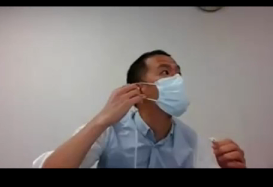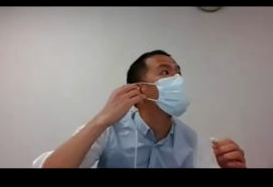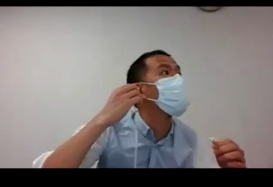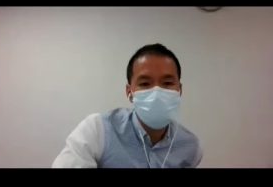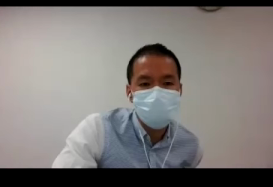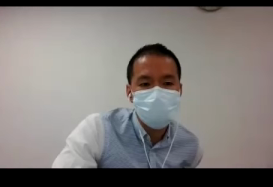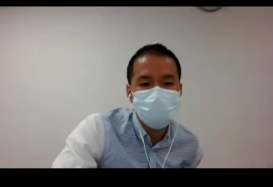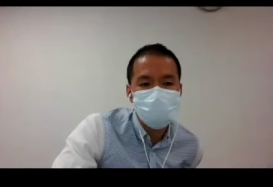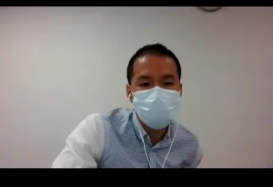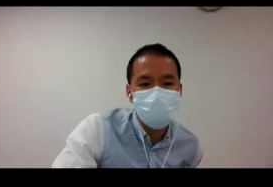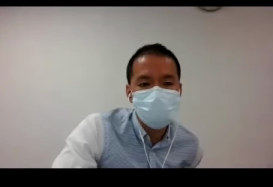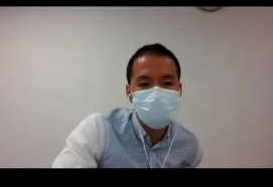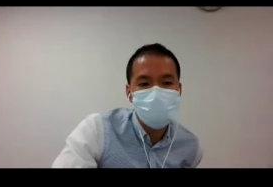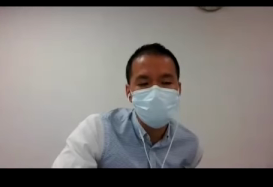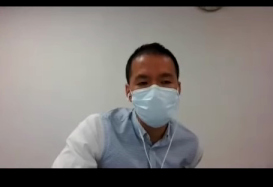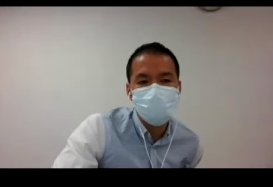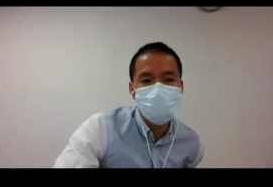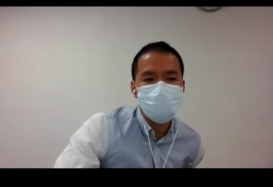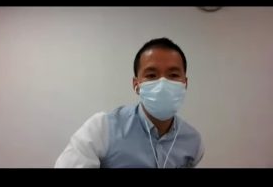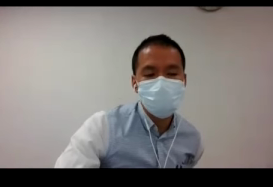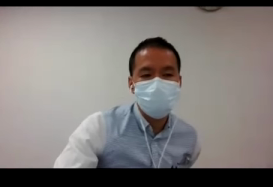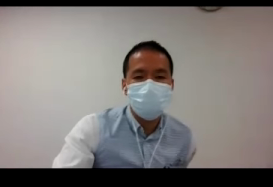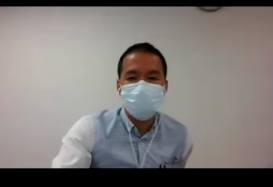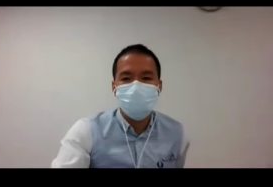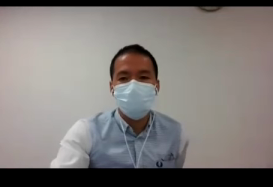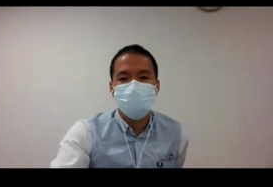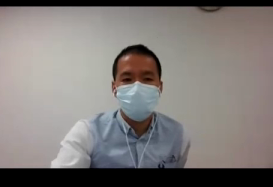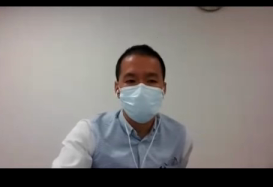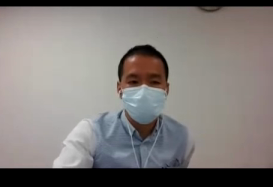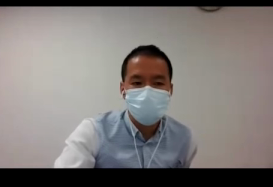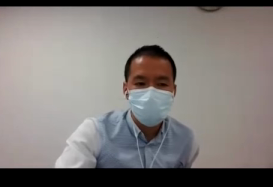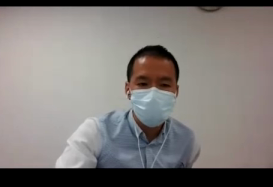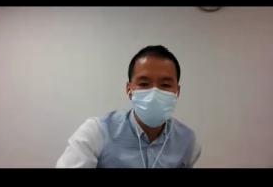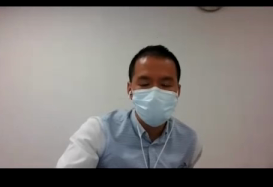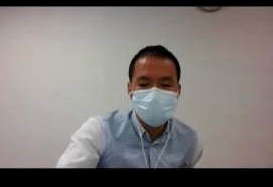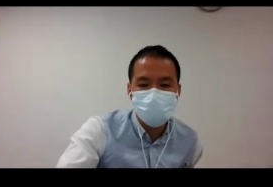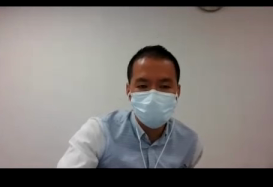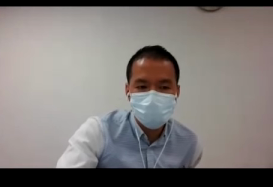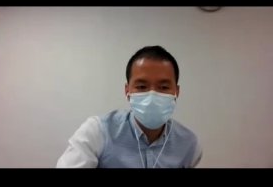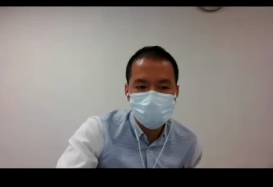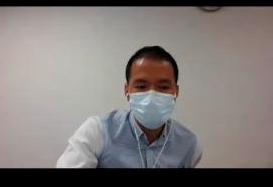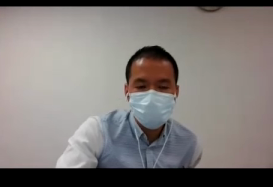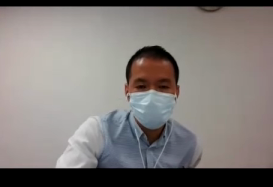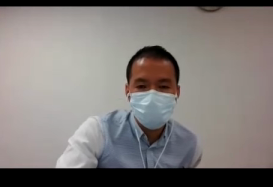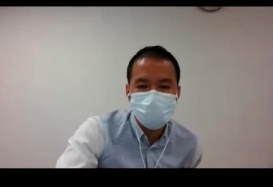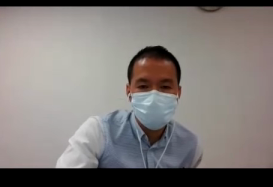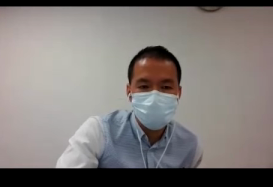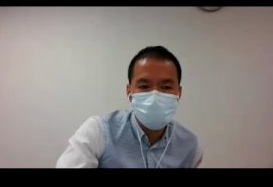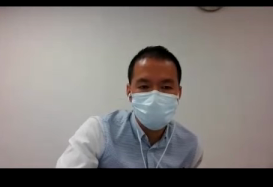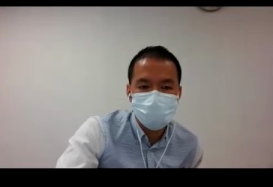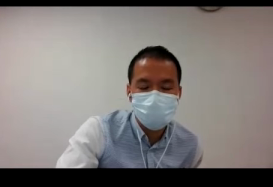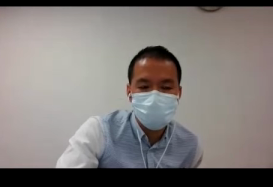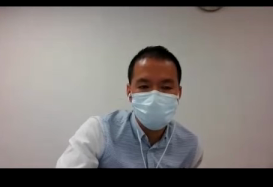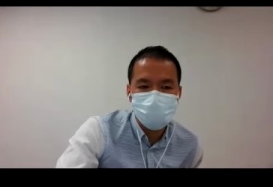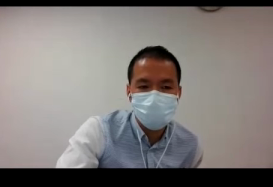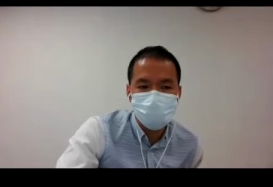course, always happy to answer any questions and to have people contact. So